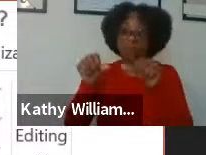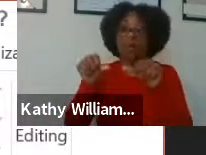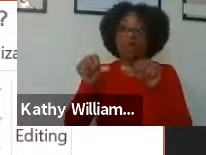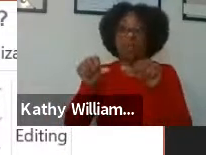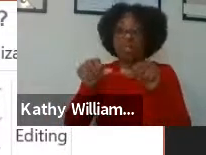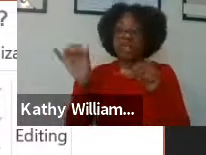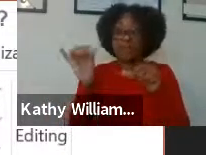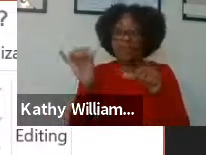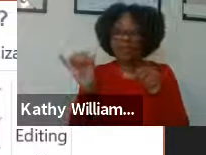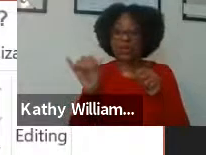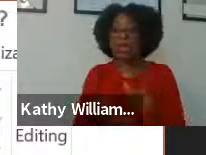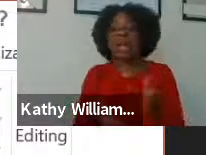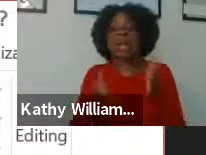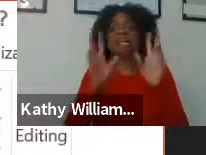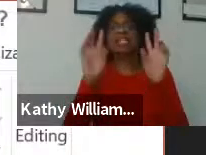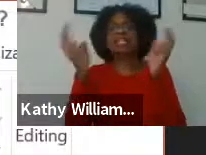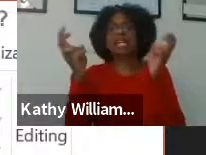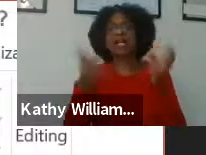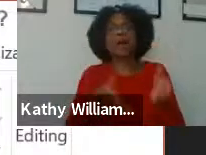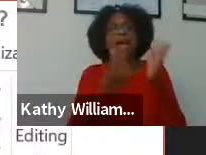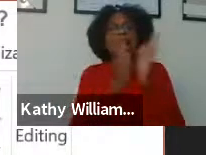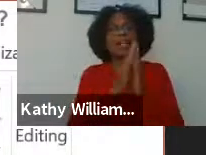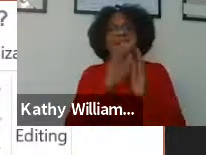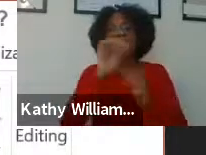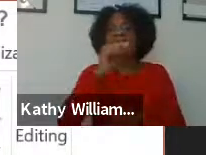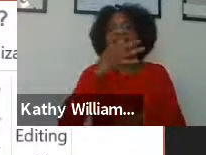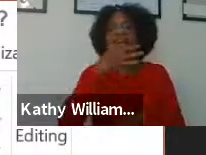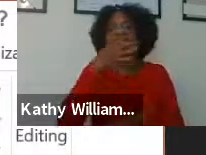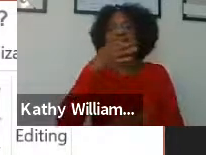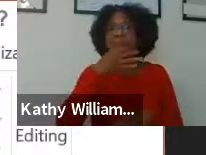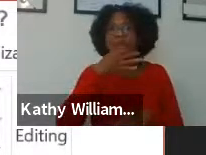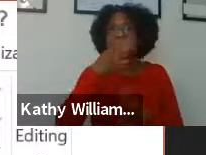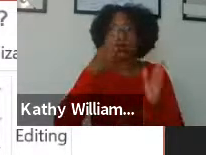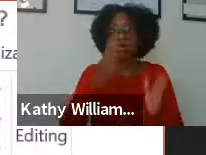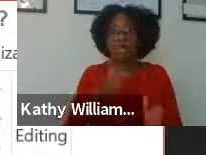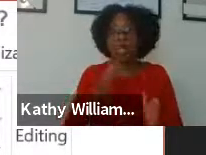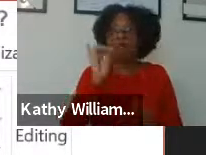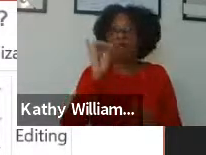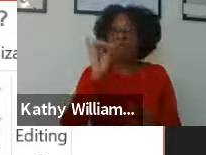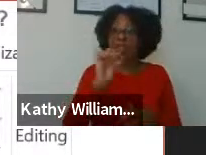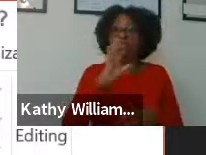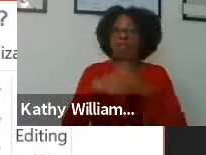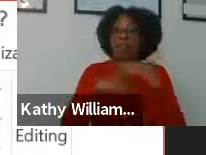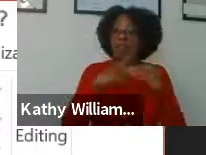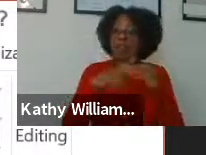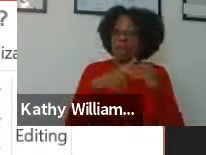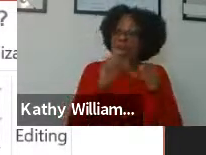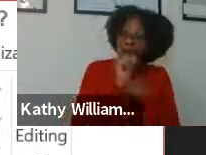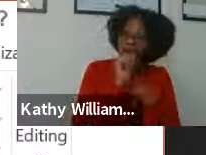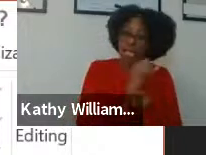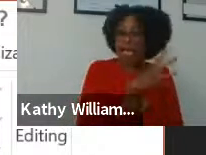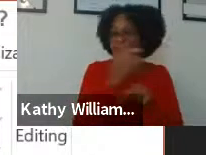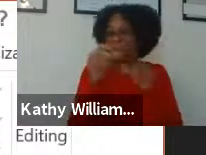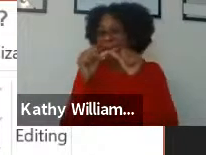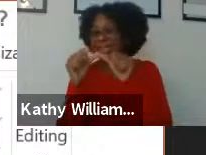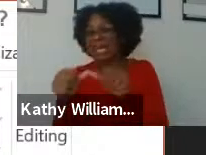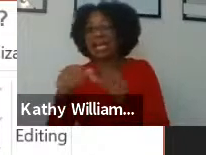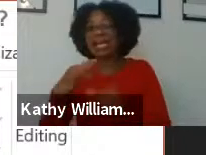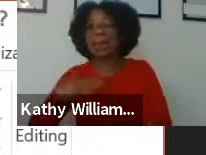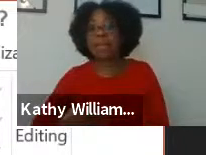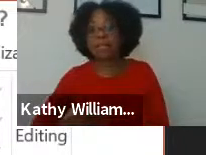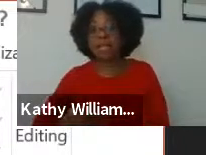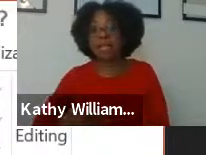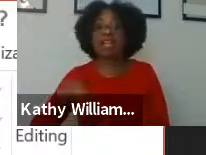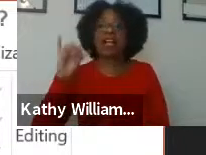And this one concerns working and maintaining a benefit. So that really